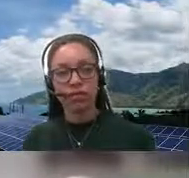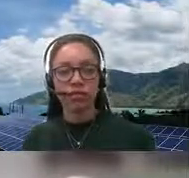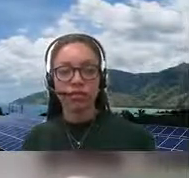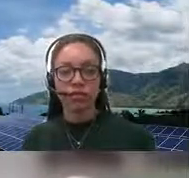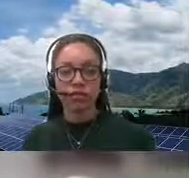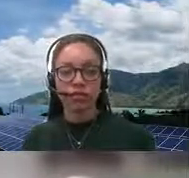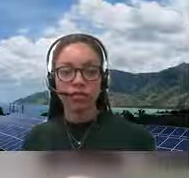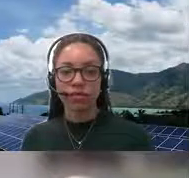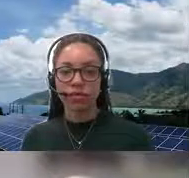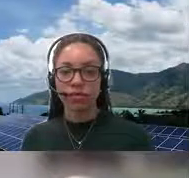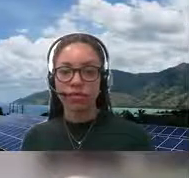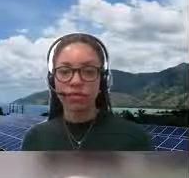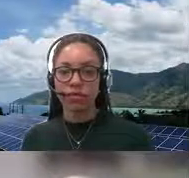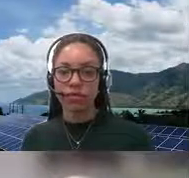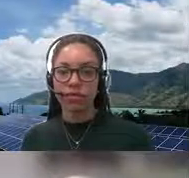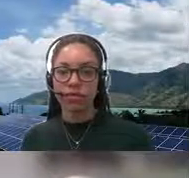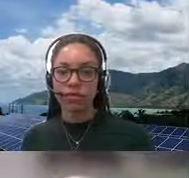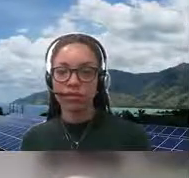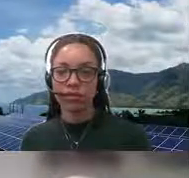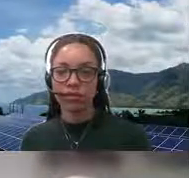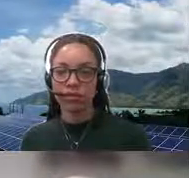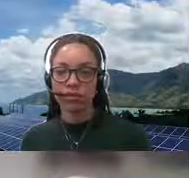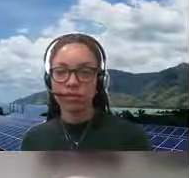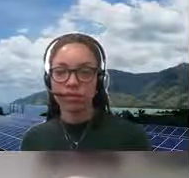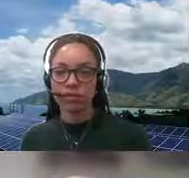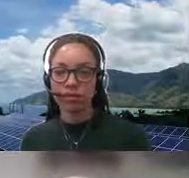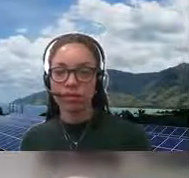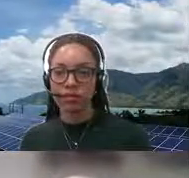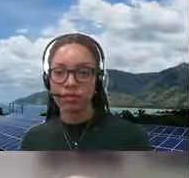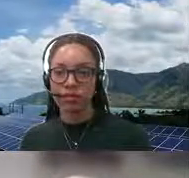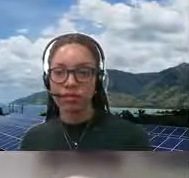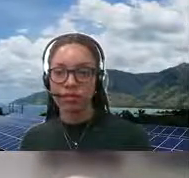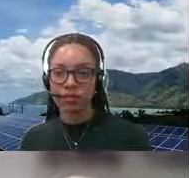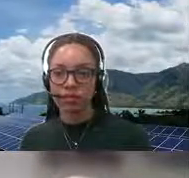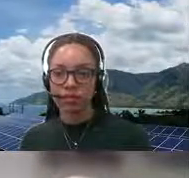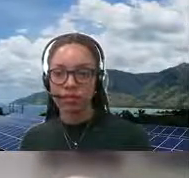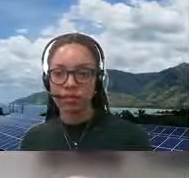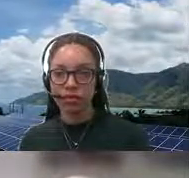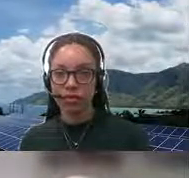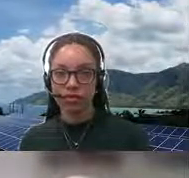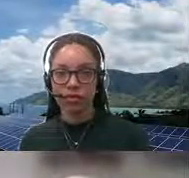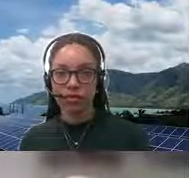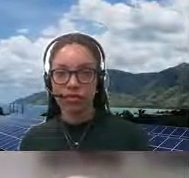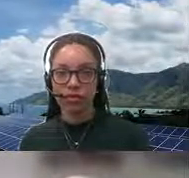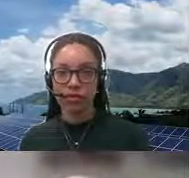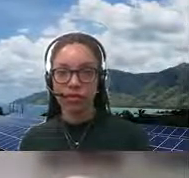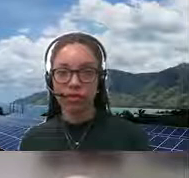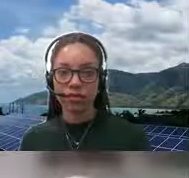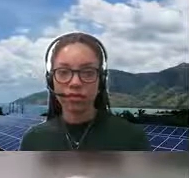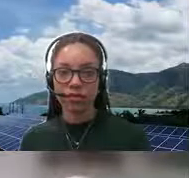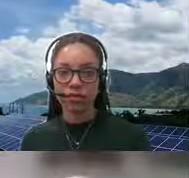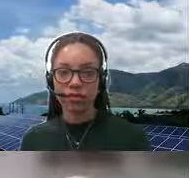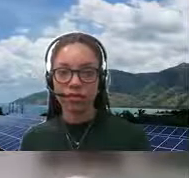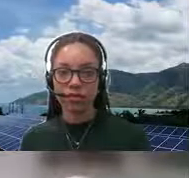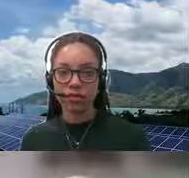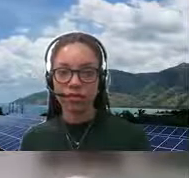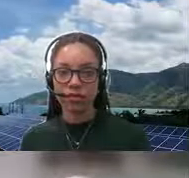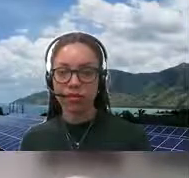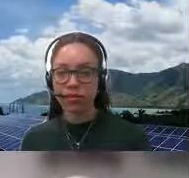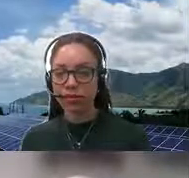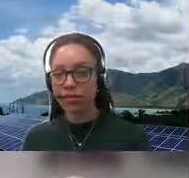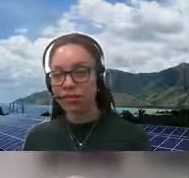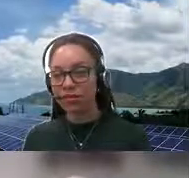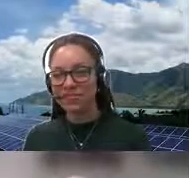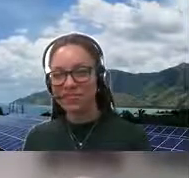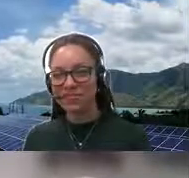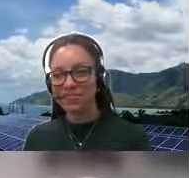So for a bit of background and the objectives of the Regional Australia Microgrids Pilot Program, or RAMPP, is a bit